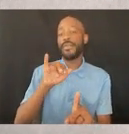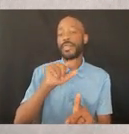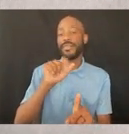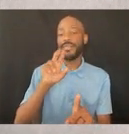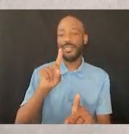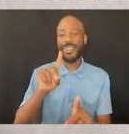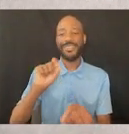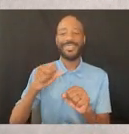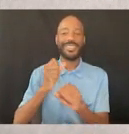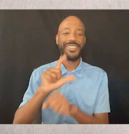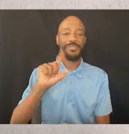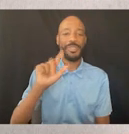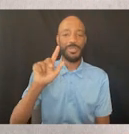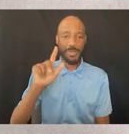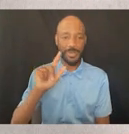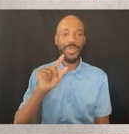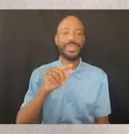The description of this piece: